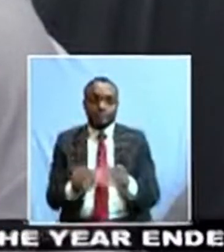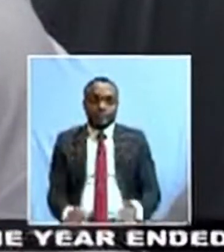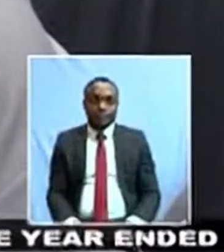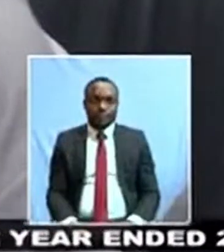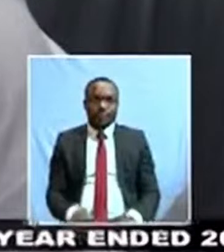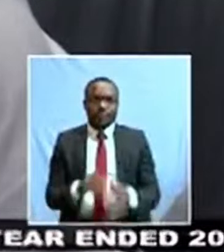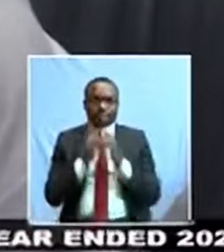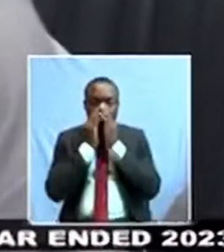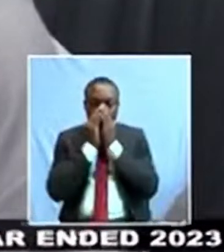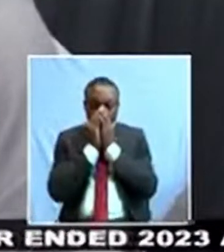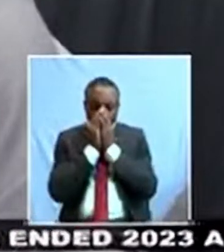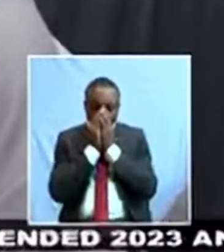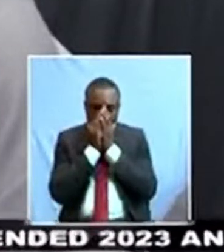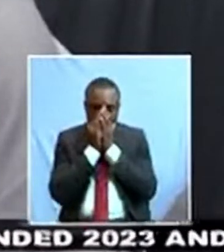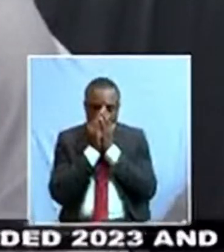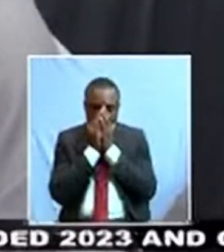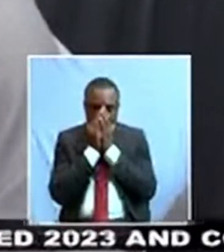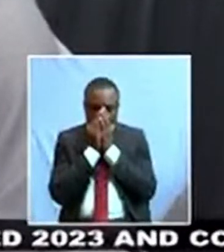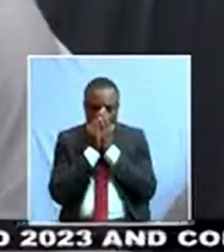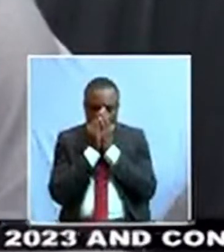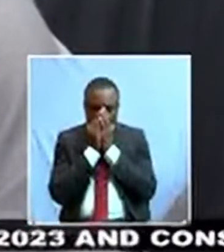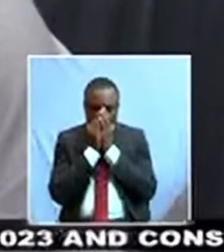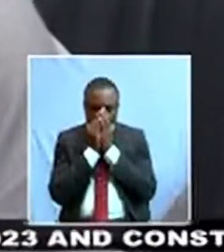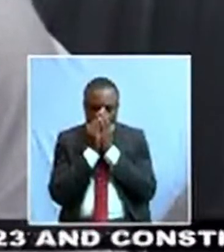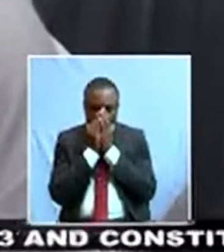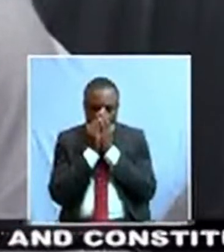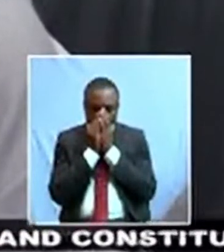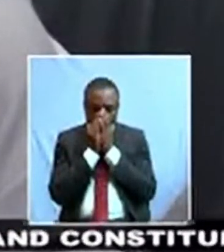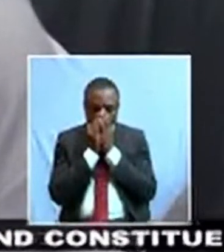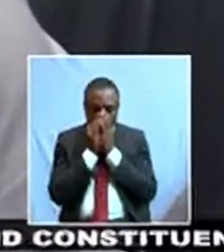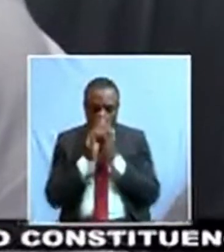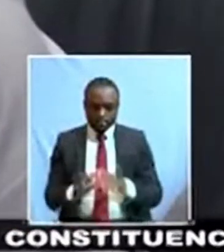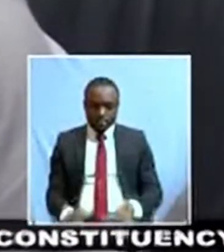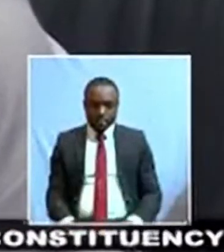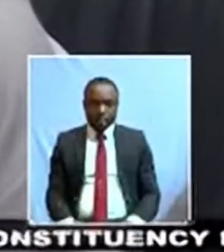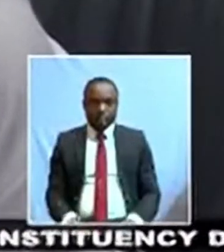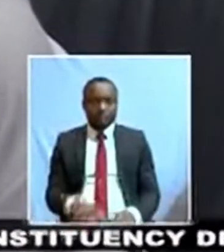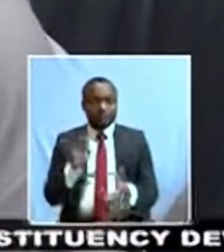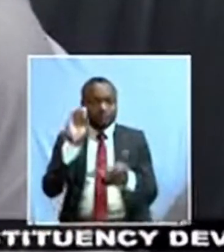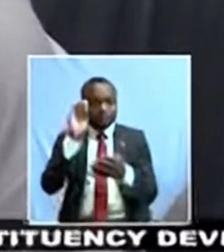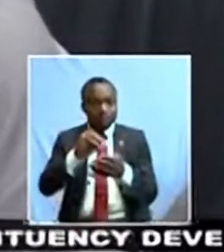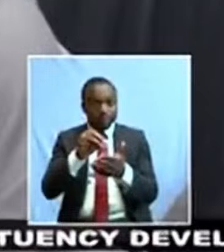Then you went further to impose loading fees,